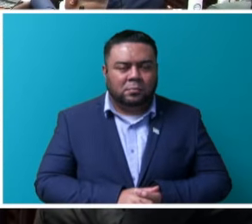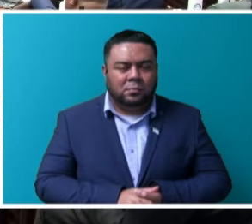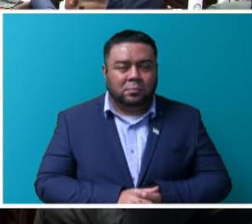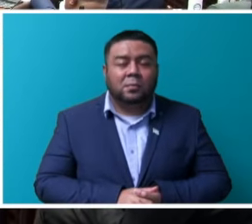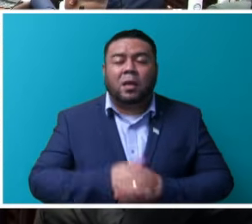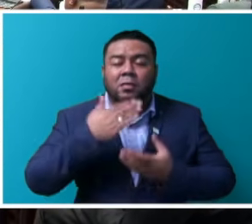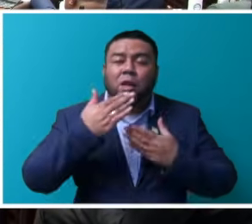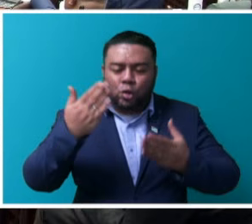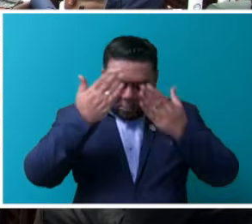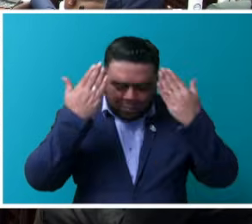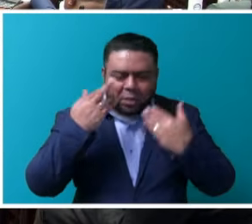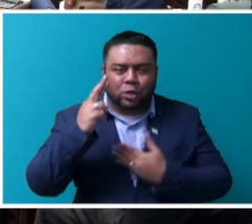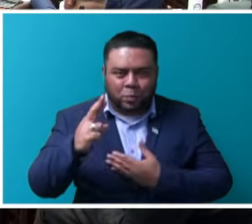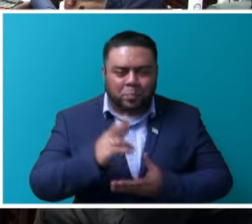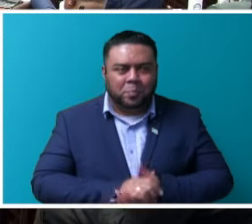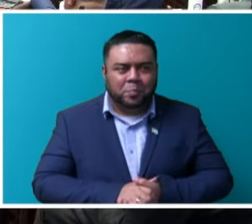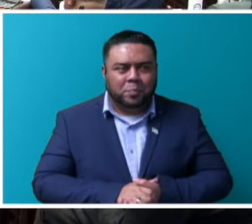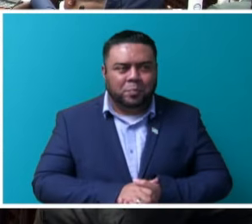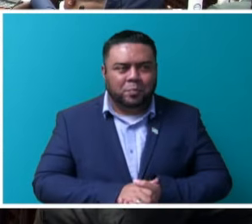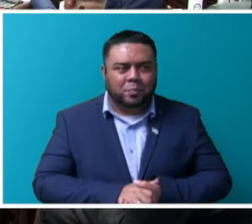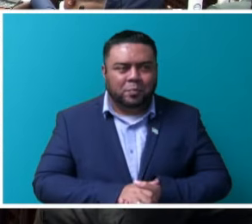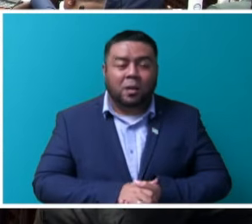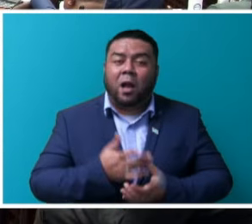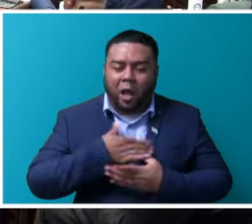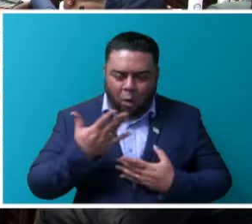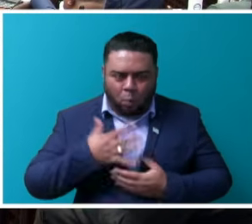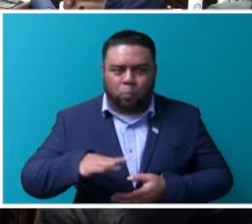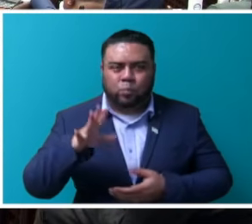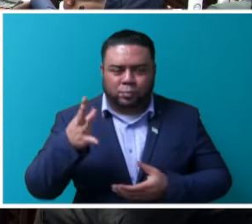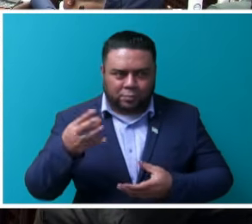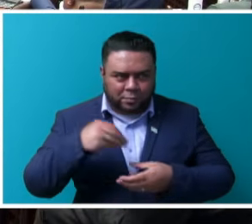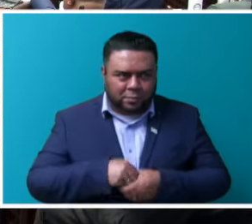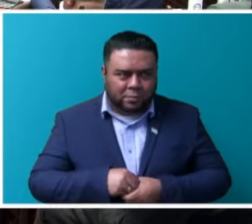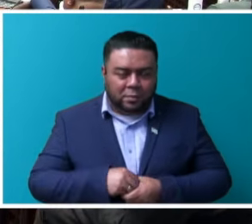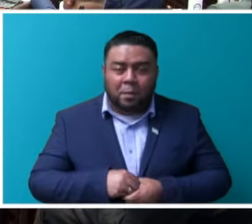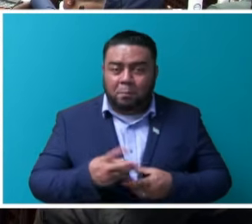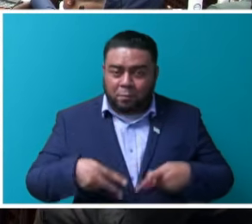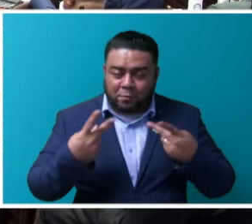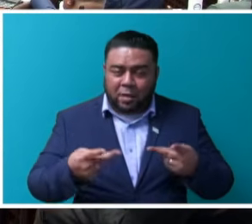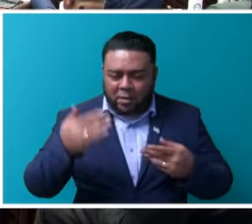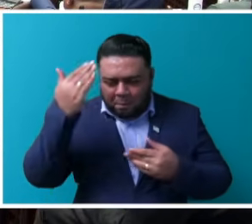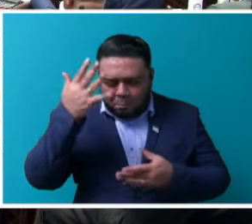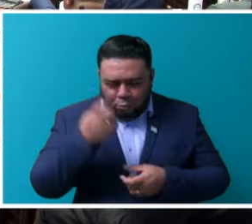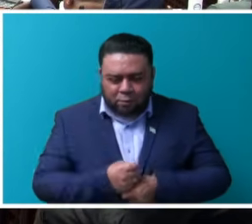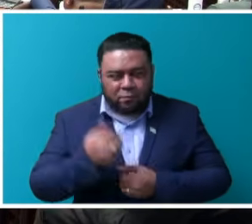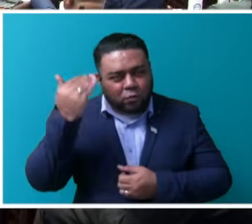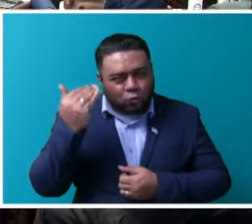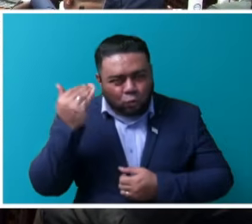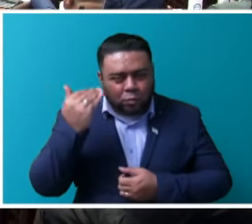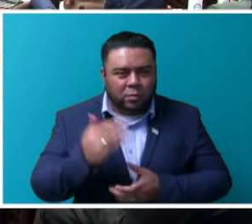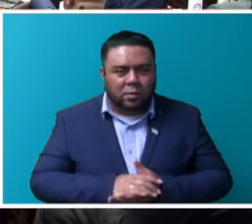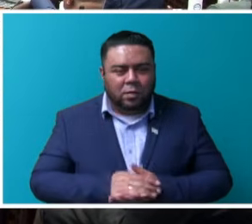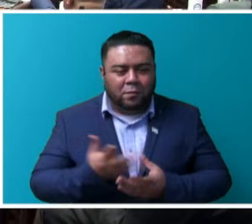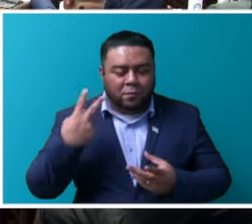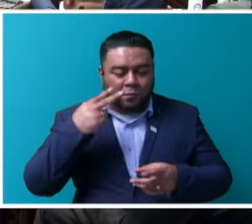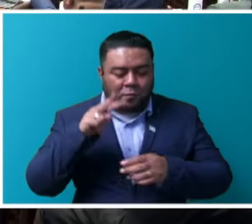Thank you, Mr. Speaker. I would like to just provide a very brief overview